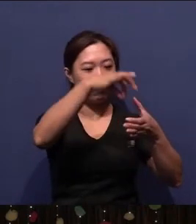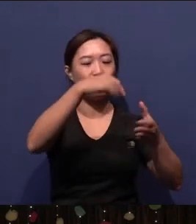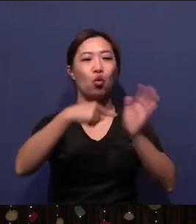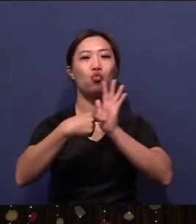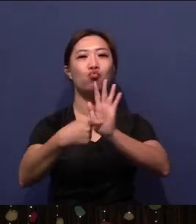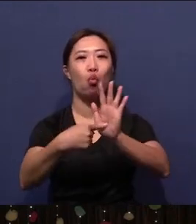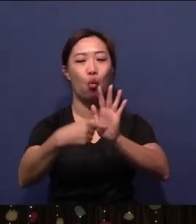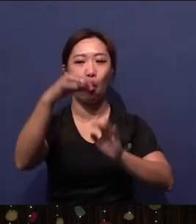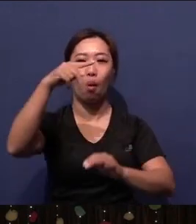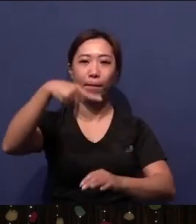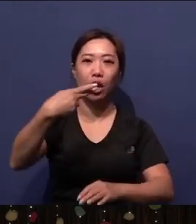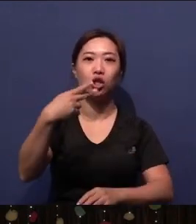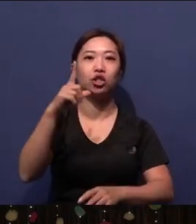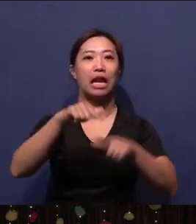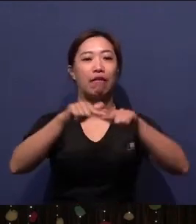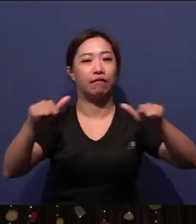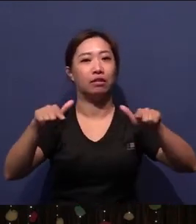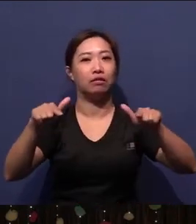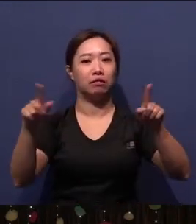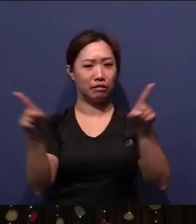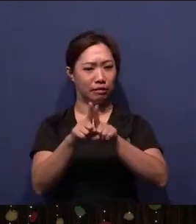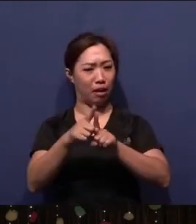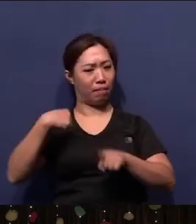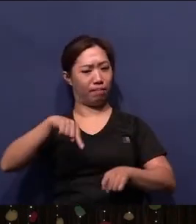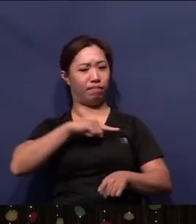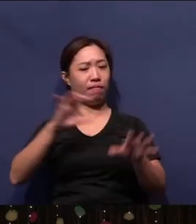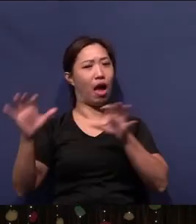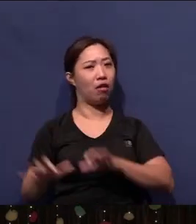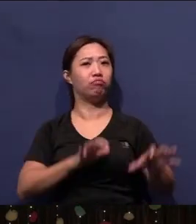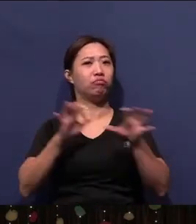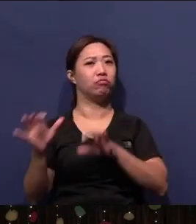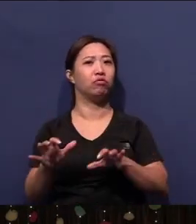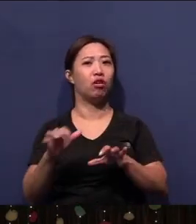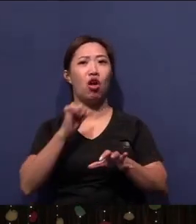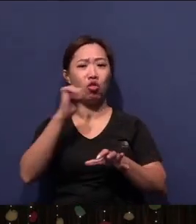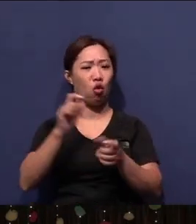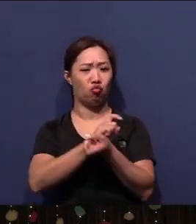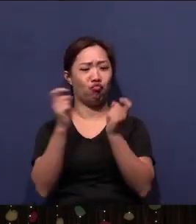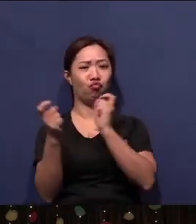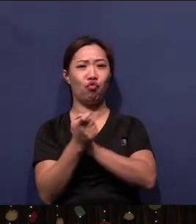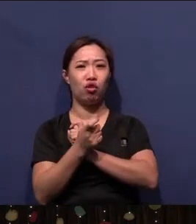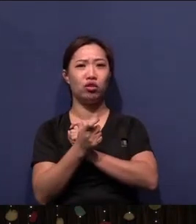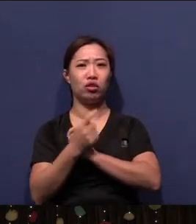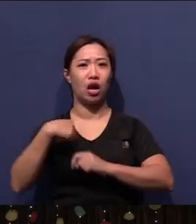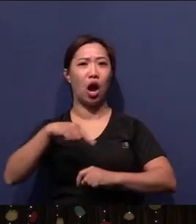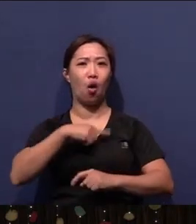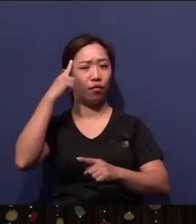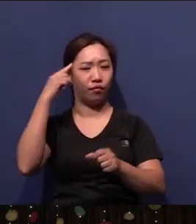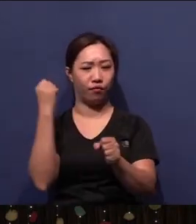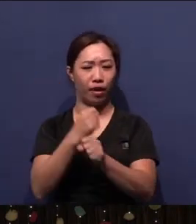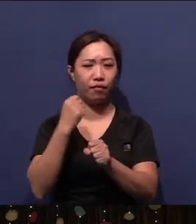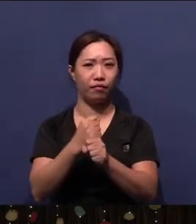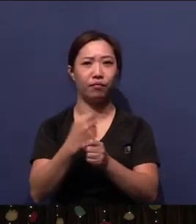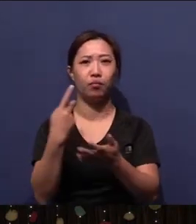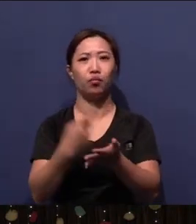level. And same as our actions, it does not change the existence of our faith.